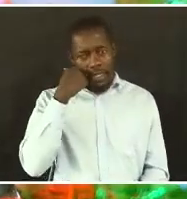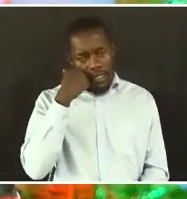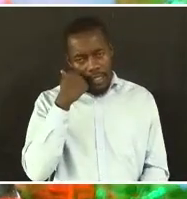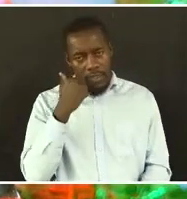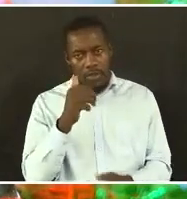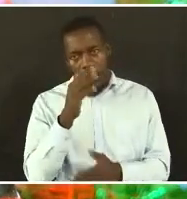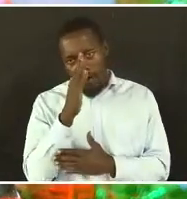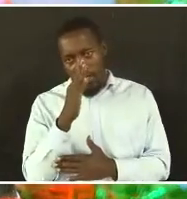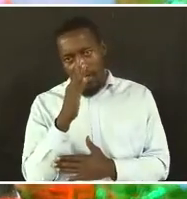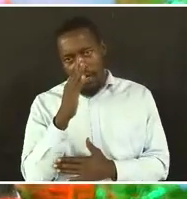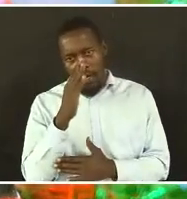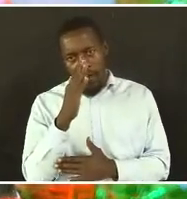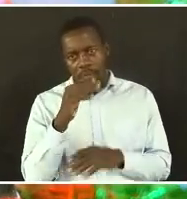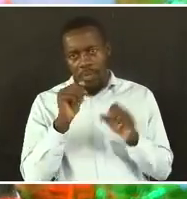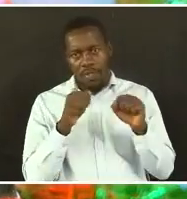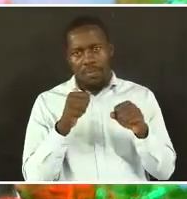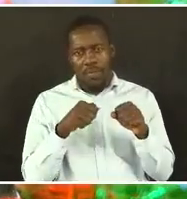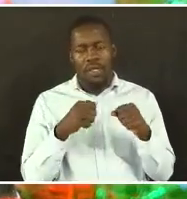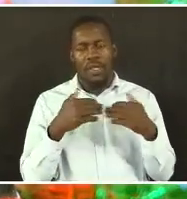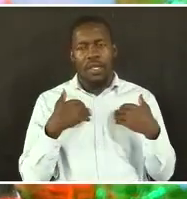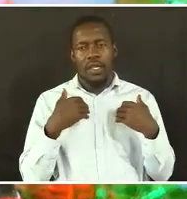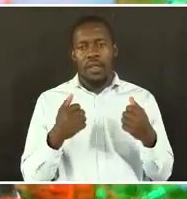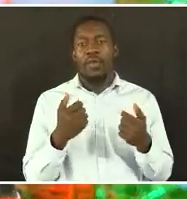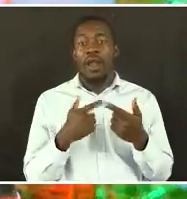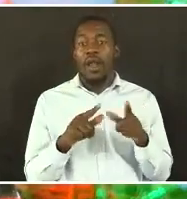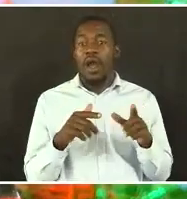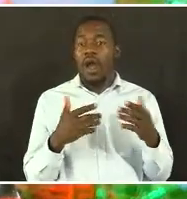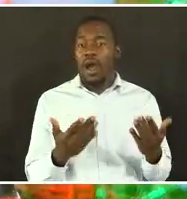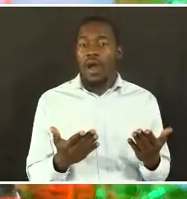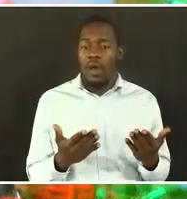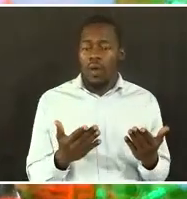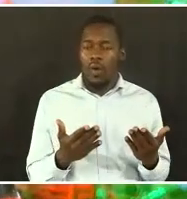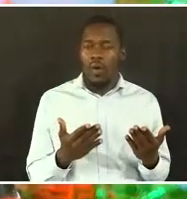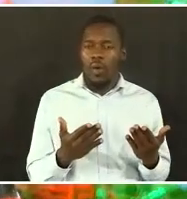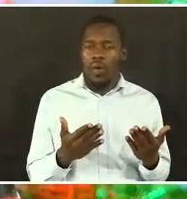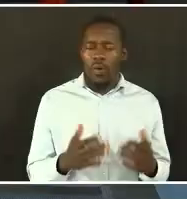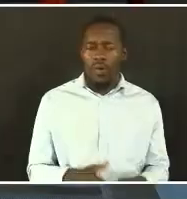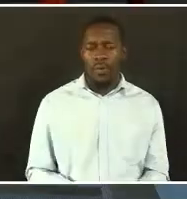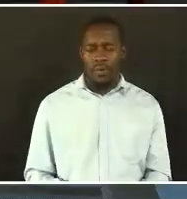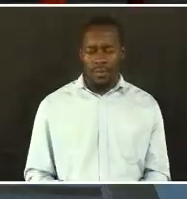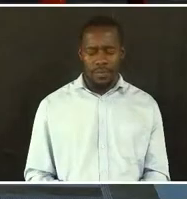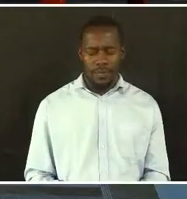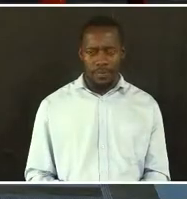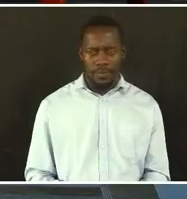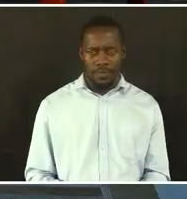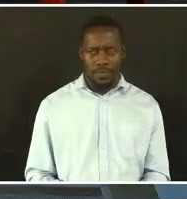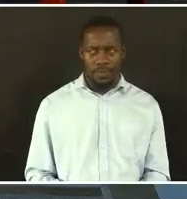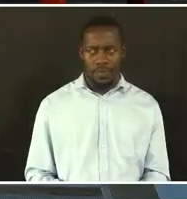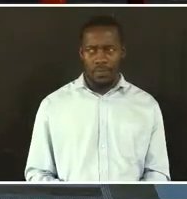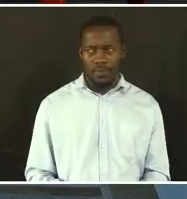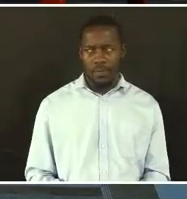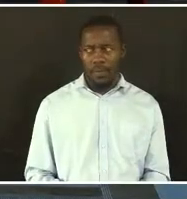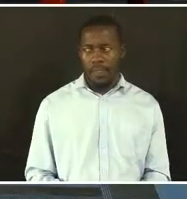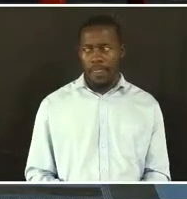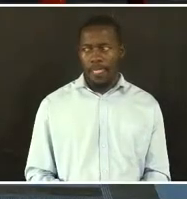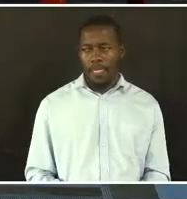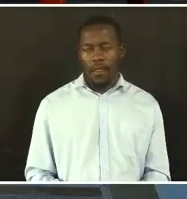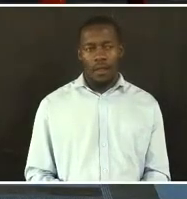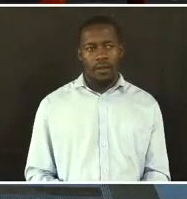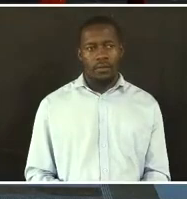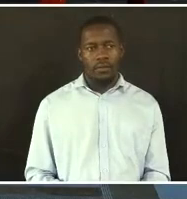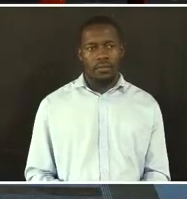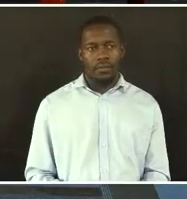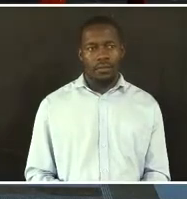sick know that if we don't go to them? Maybe it's uncharacteristic for the panelists to ask the moderator a